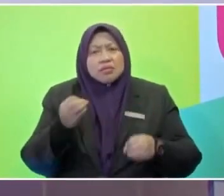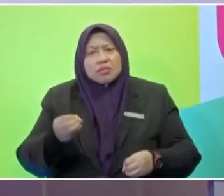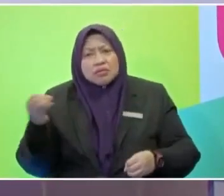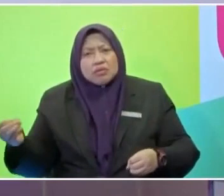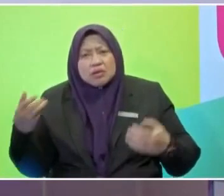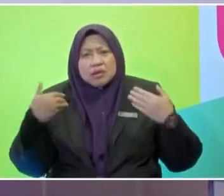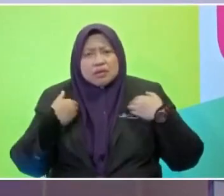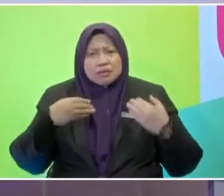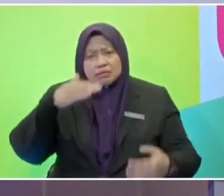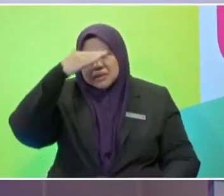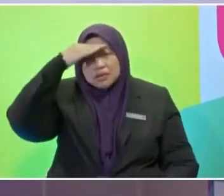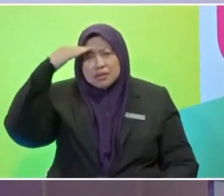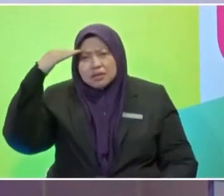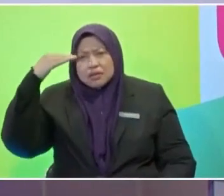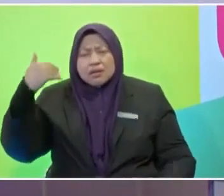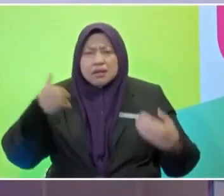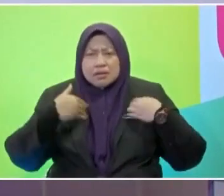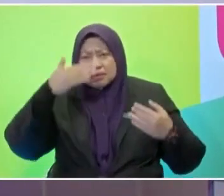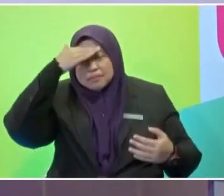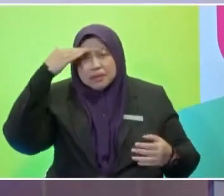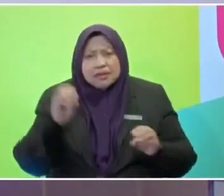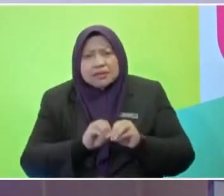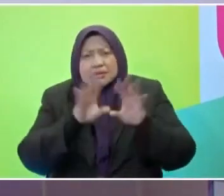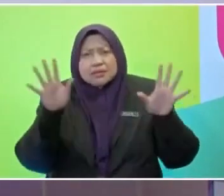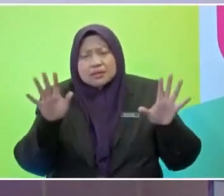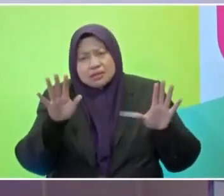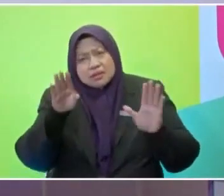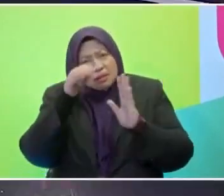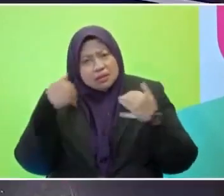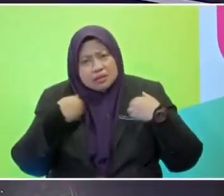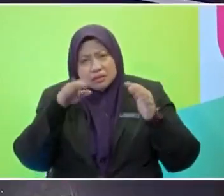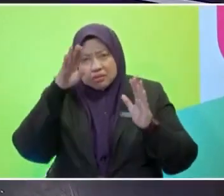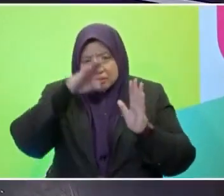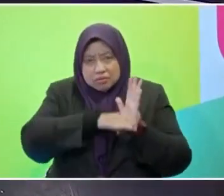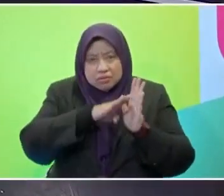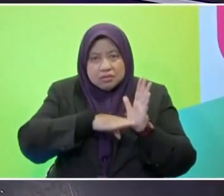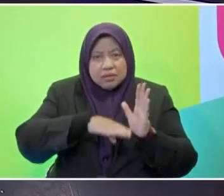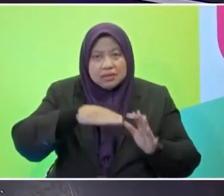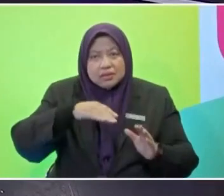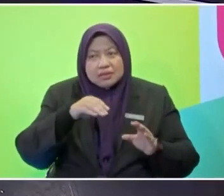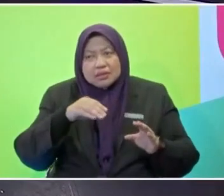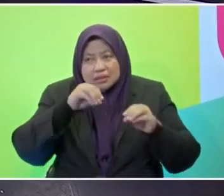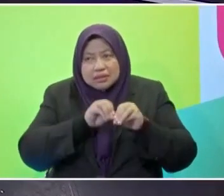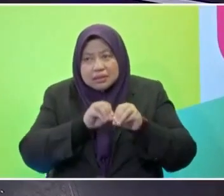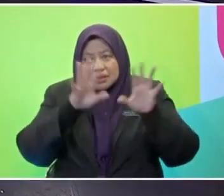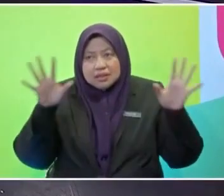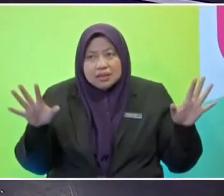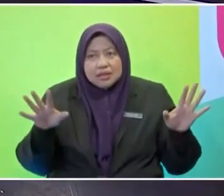shadows, but some shadows are not clear, some are less clear. What is it about that? Why is it like that? Yes,